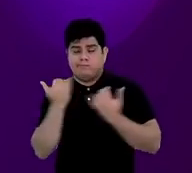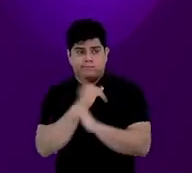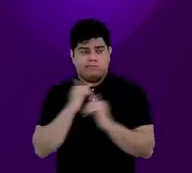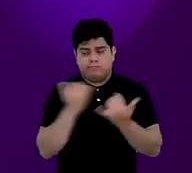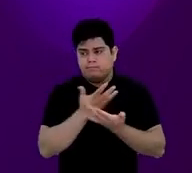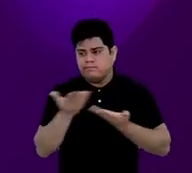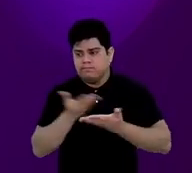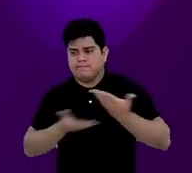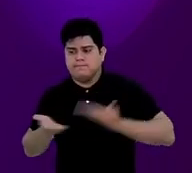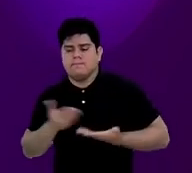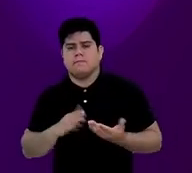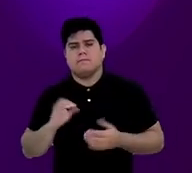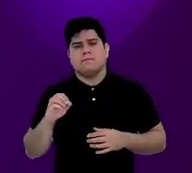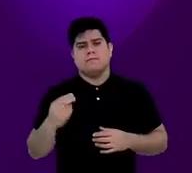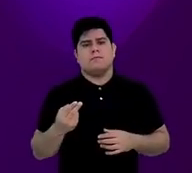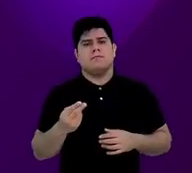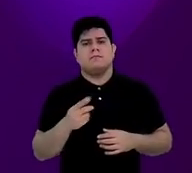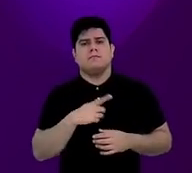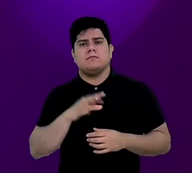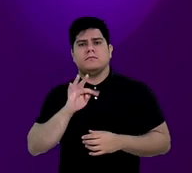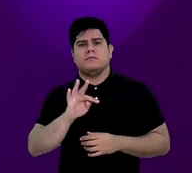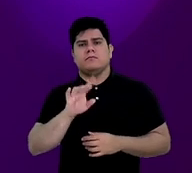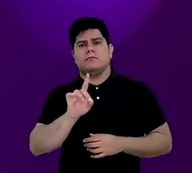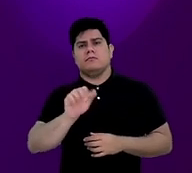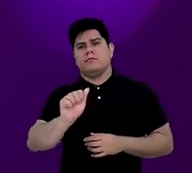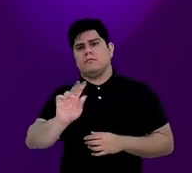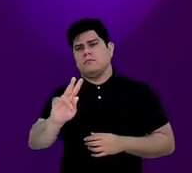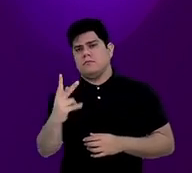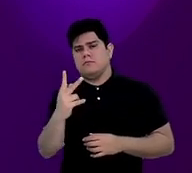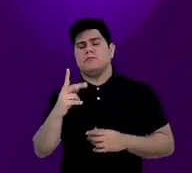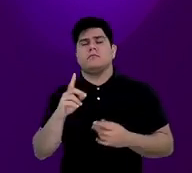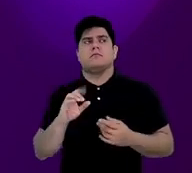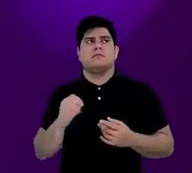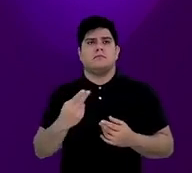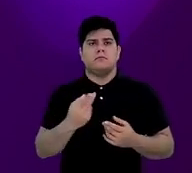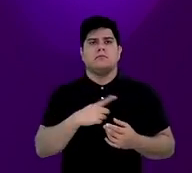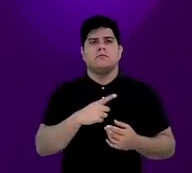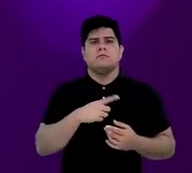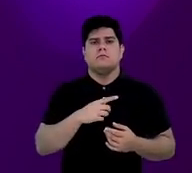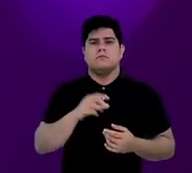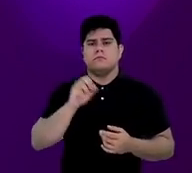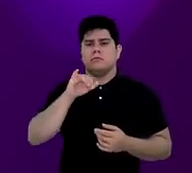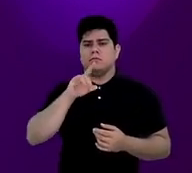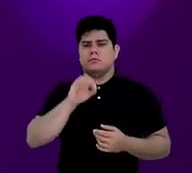of dementia, CTE, which sports players get,